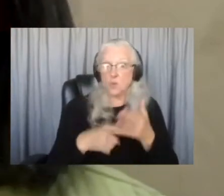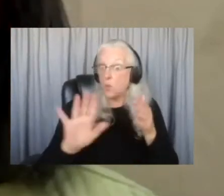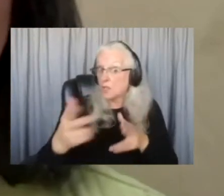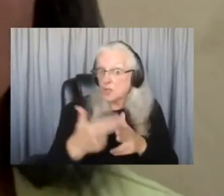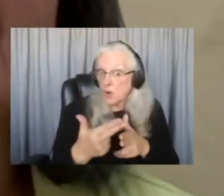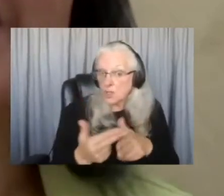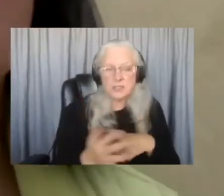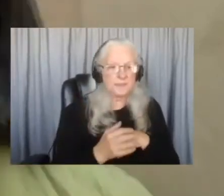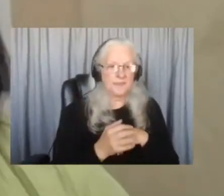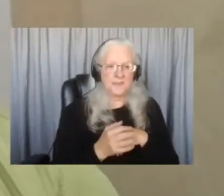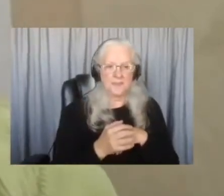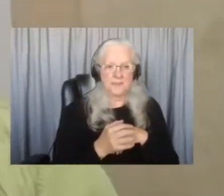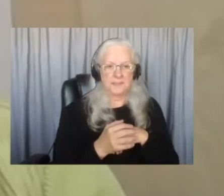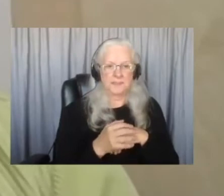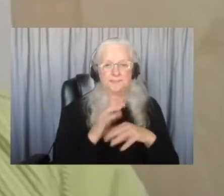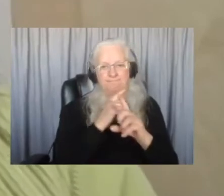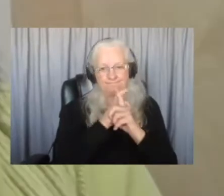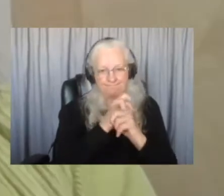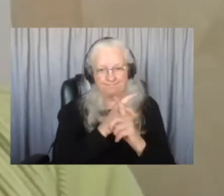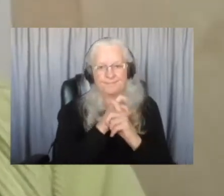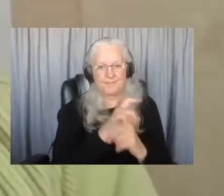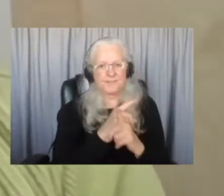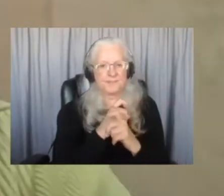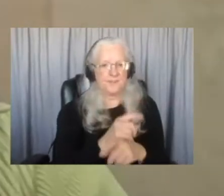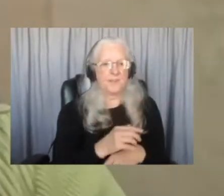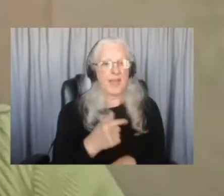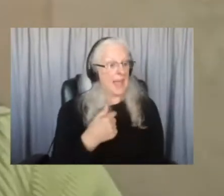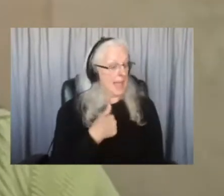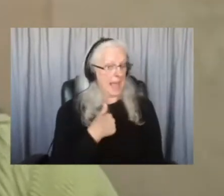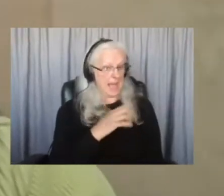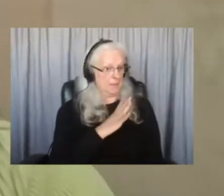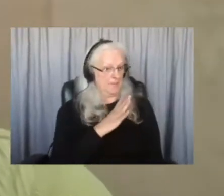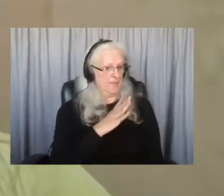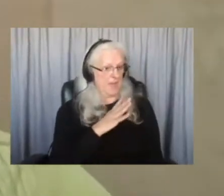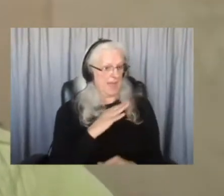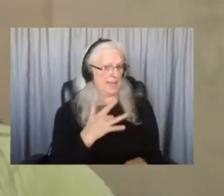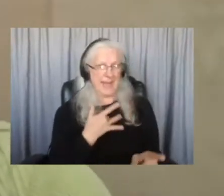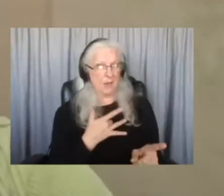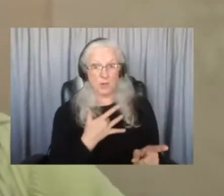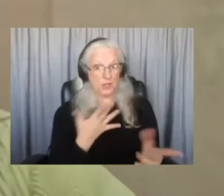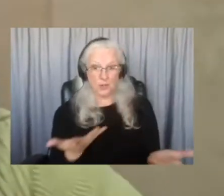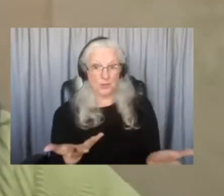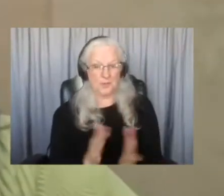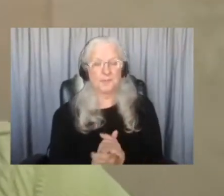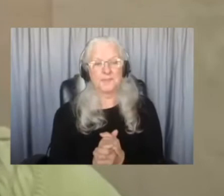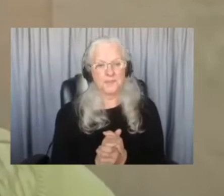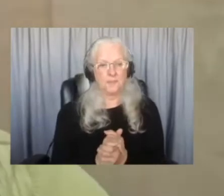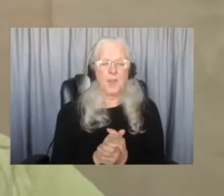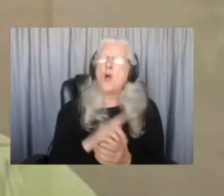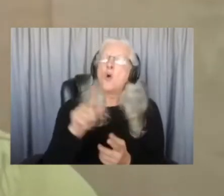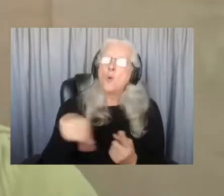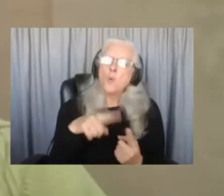edante. I am fine, how are you? When you try to teach the learners how